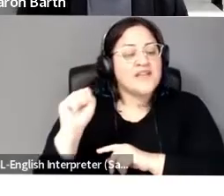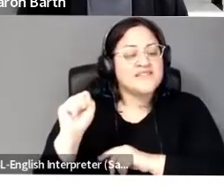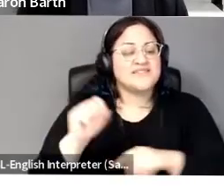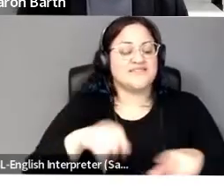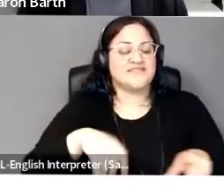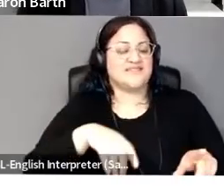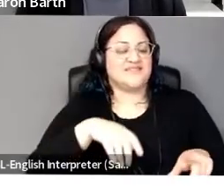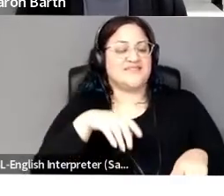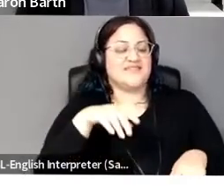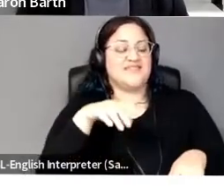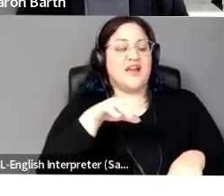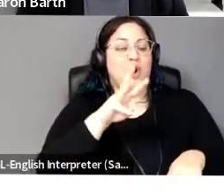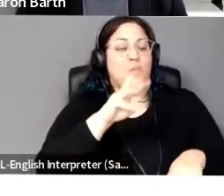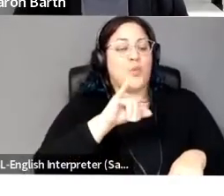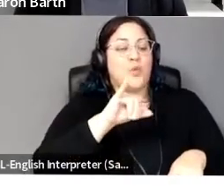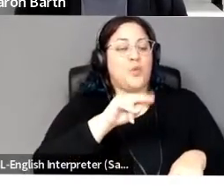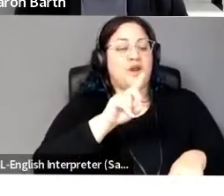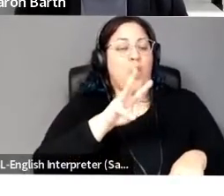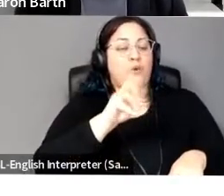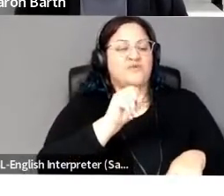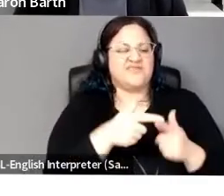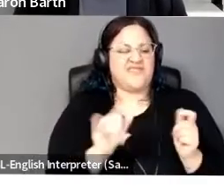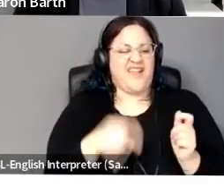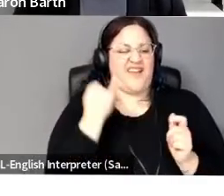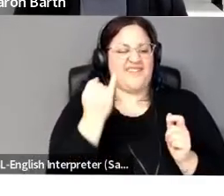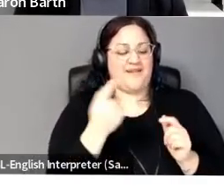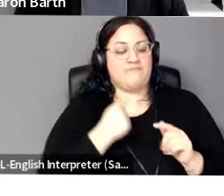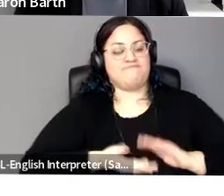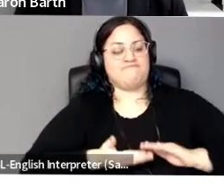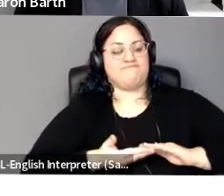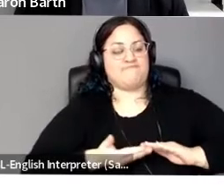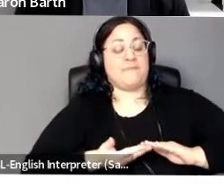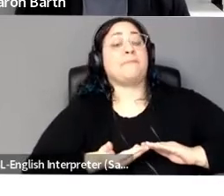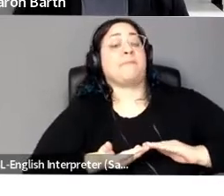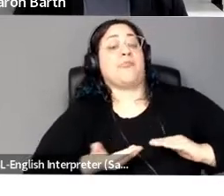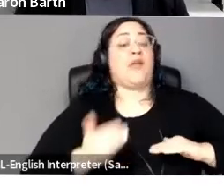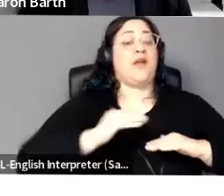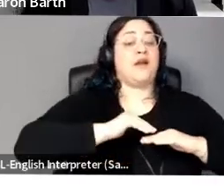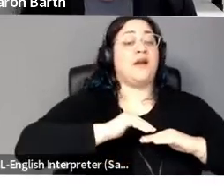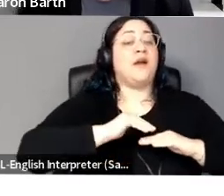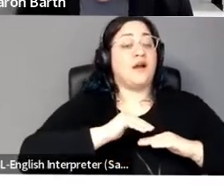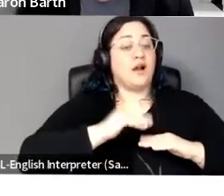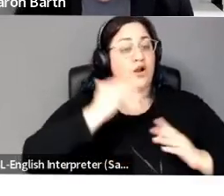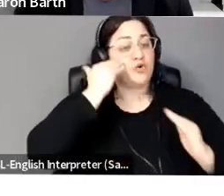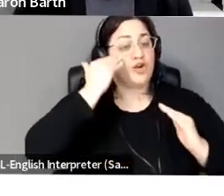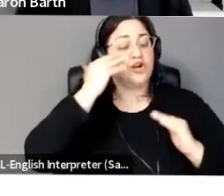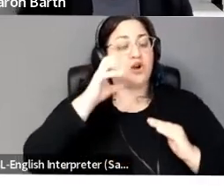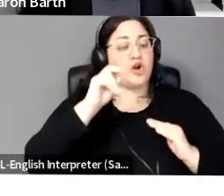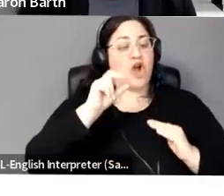an app, right? It's more deliberate, it's focused, it's something that we're aware of. So where do you